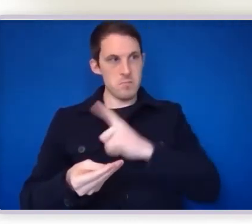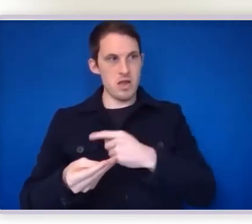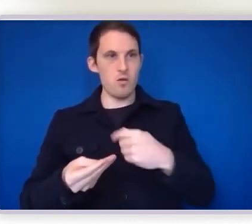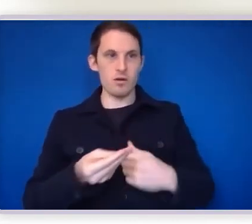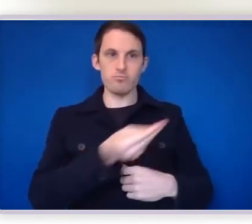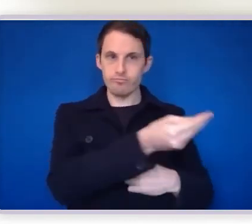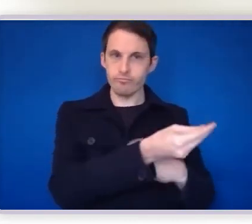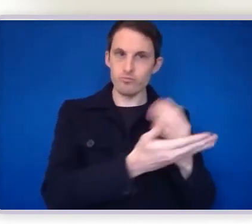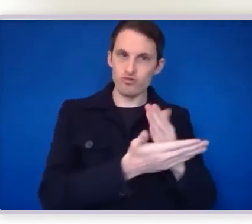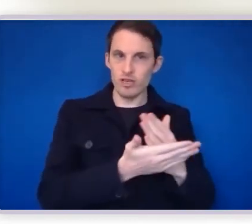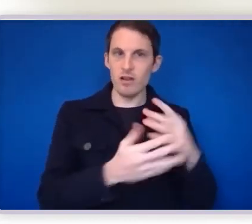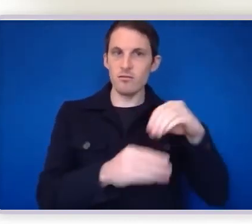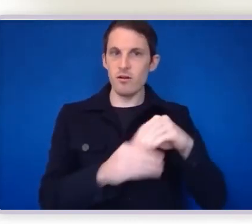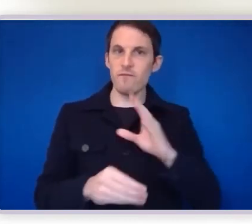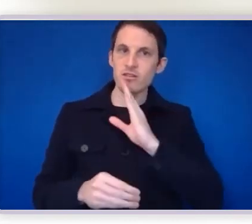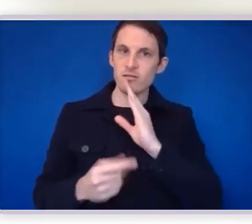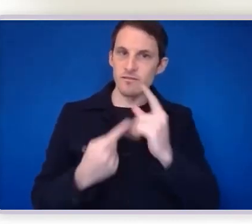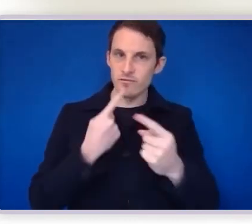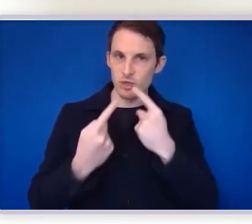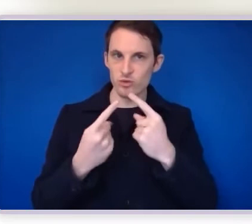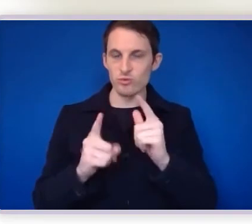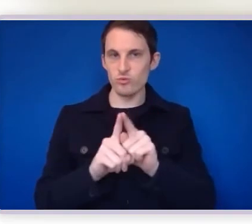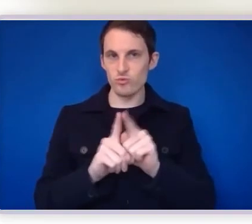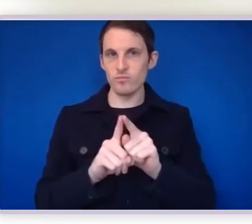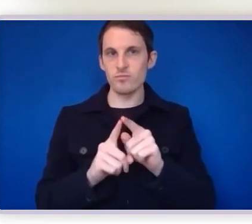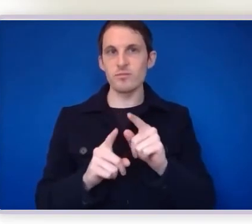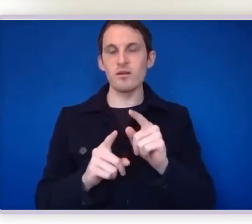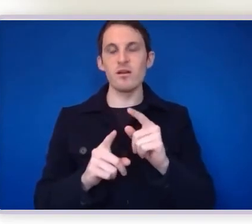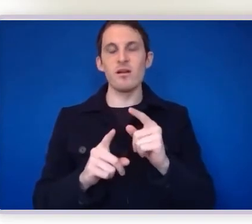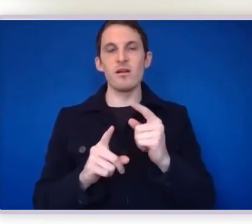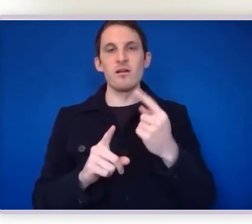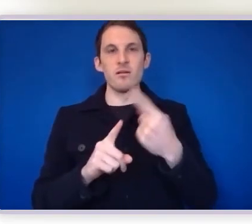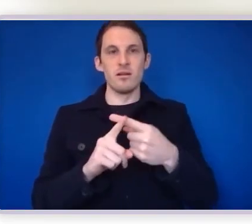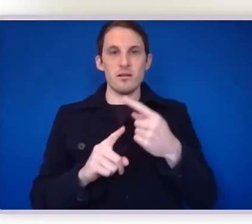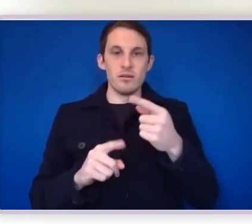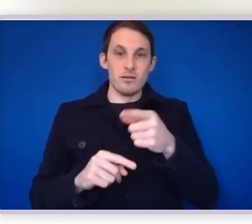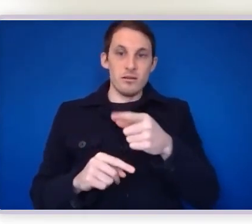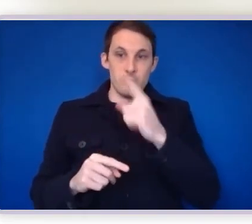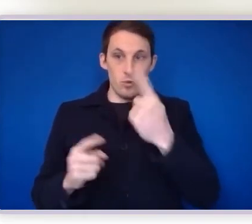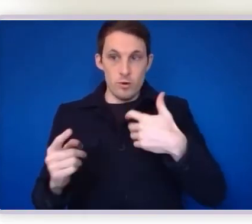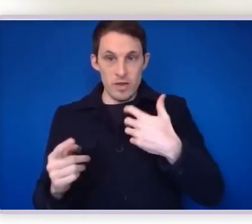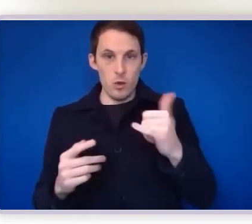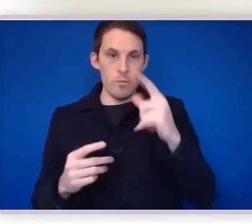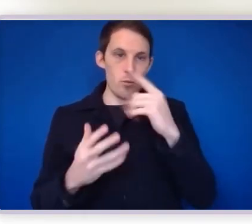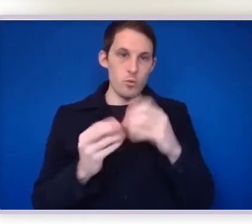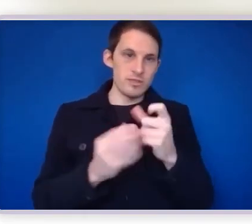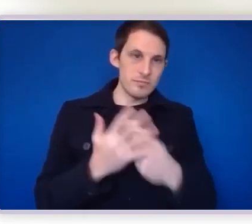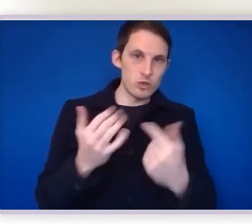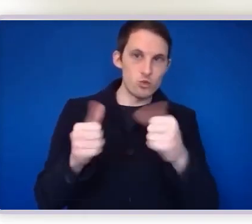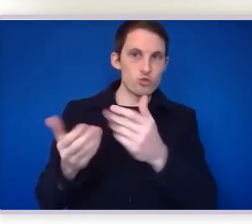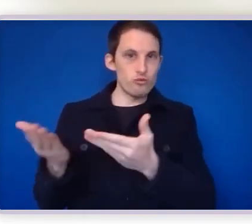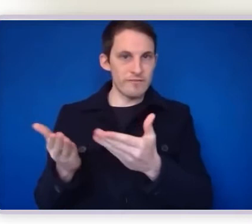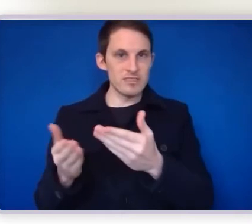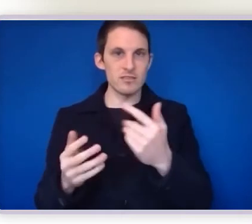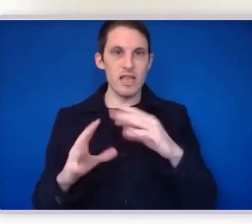confidential information of complainants and people with disabilities who use services. We take that